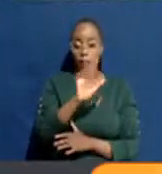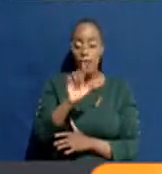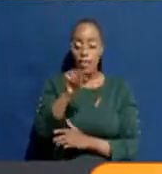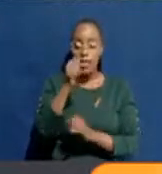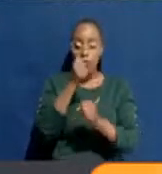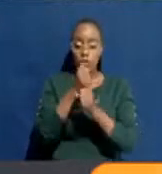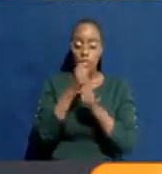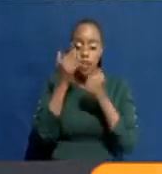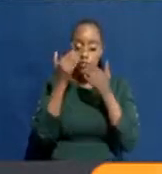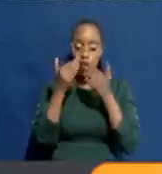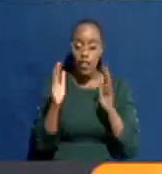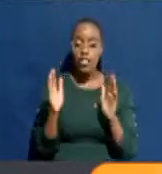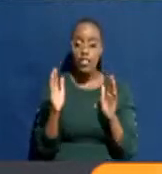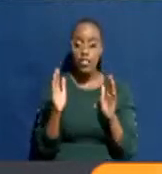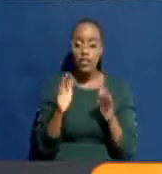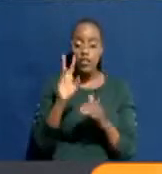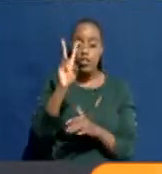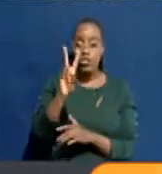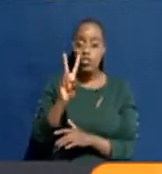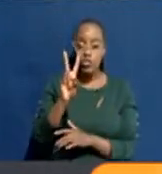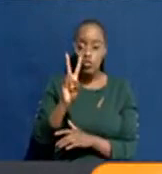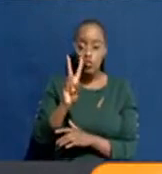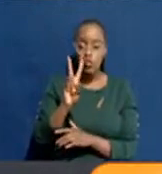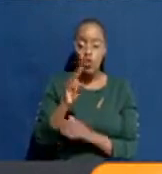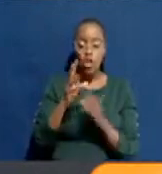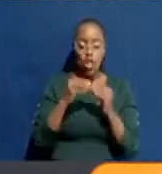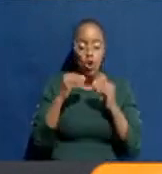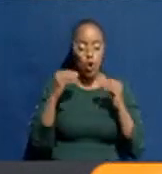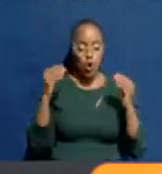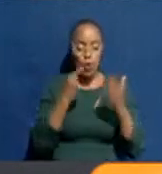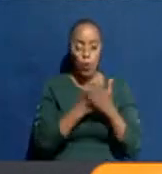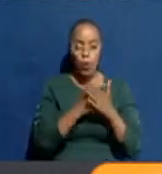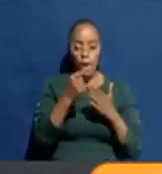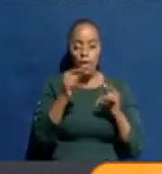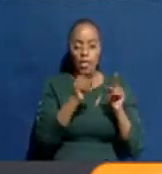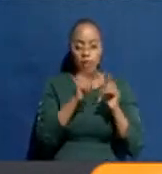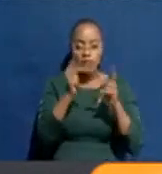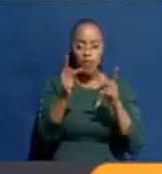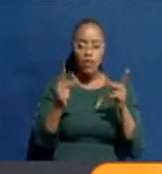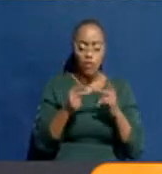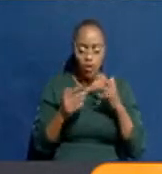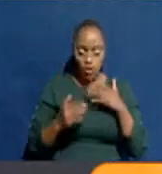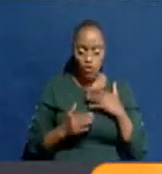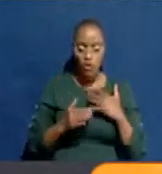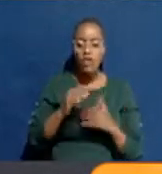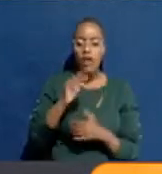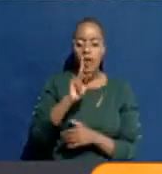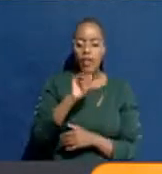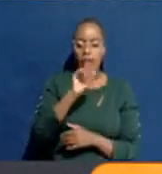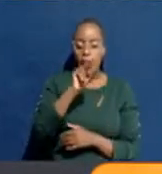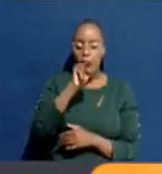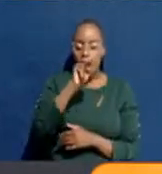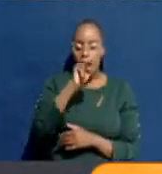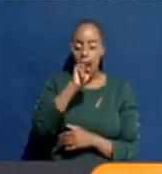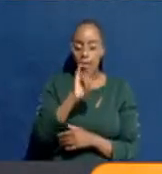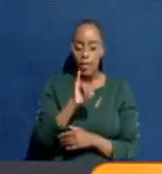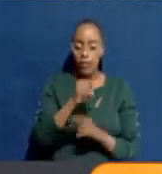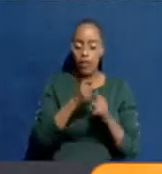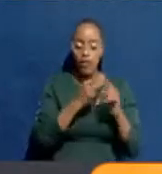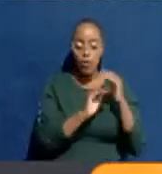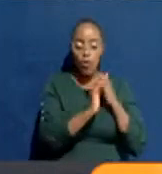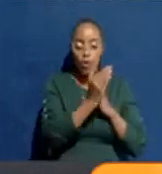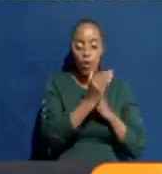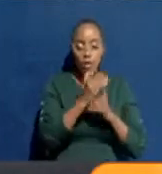done for 2 long weeks. We were in the same place with the Honorable Kimani Kuria's committee. They were sitting from